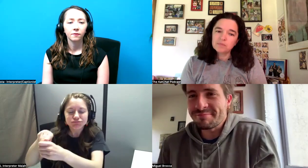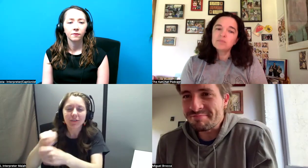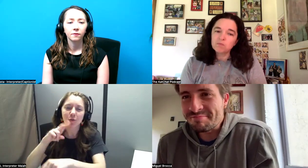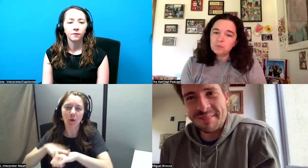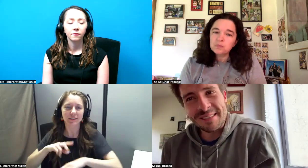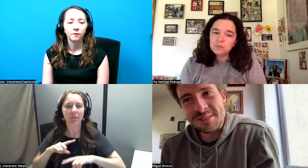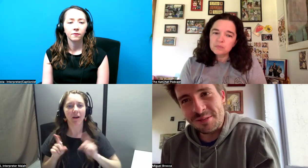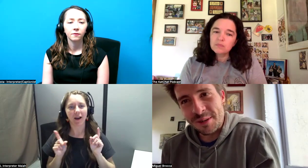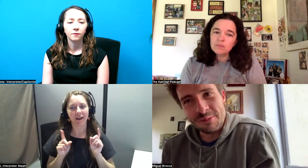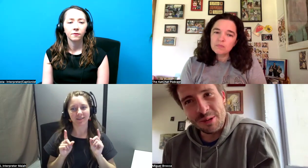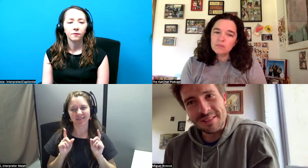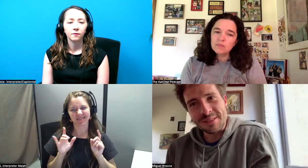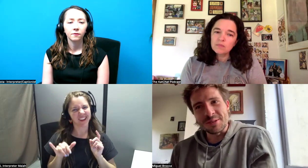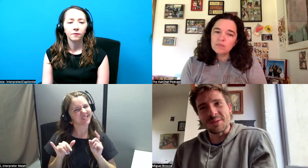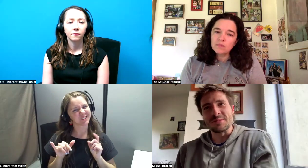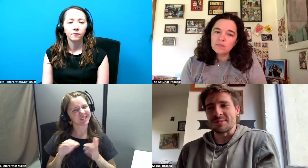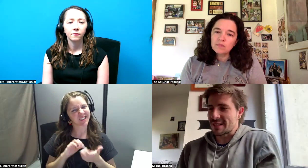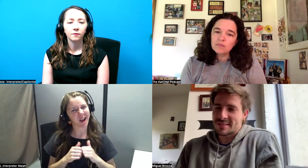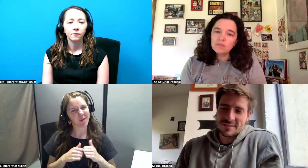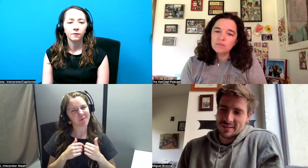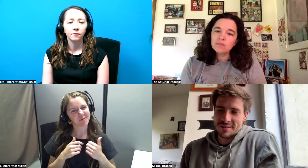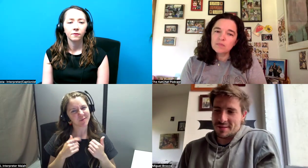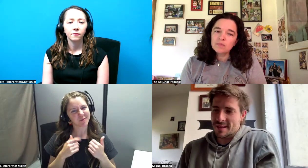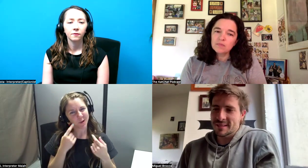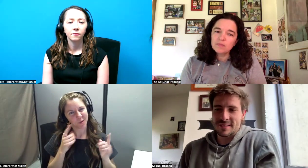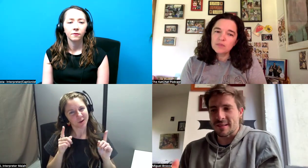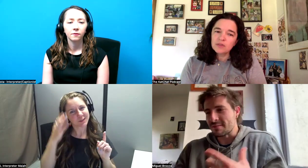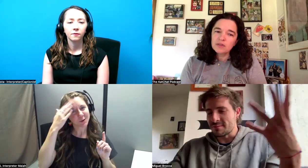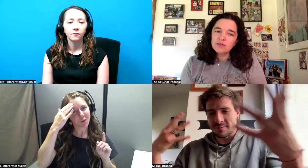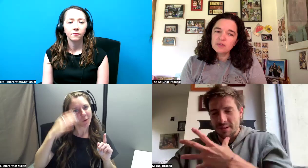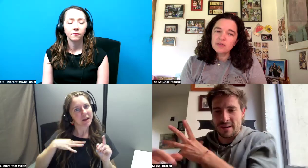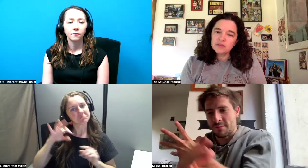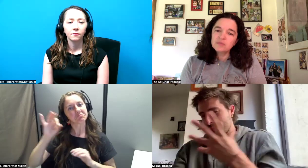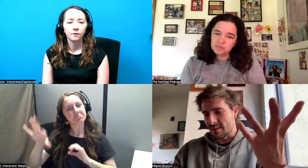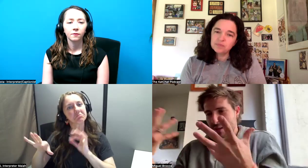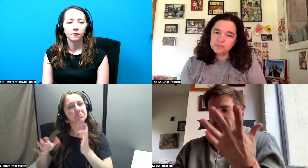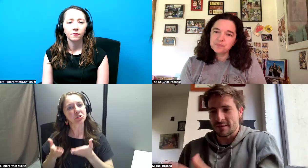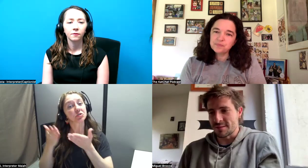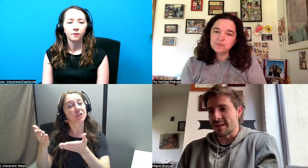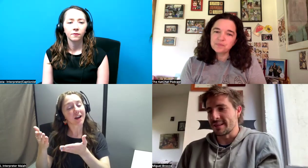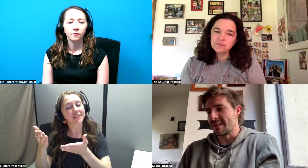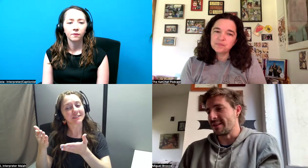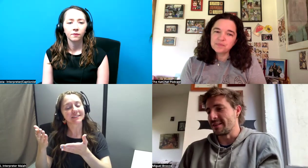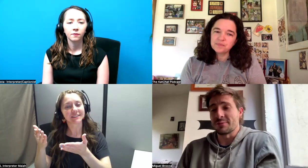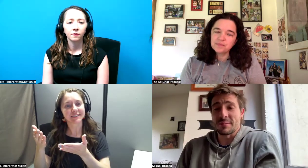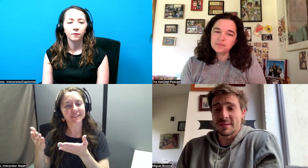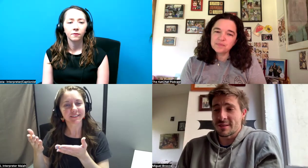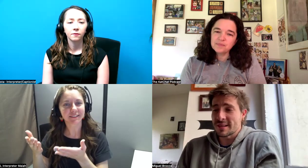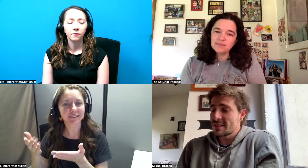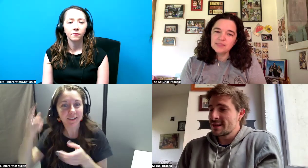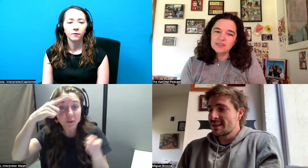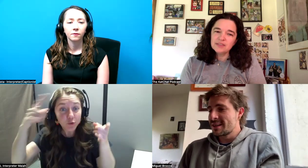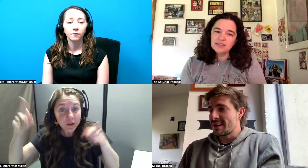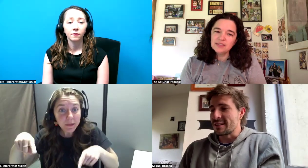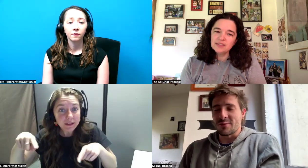like that's just the way it works. You suggest tons of things, and then we come like there's like an agreement on